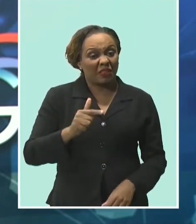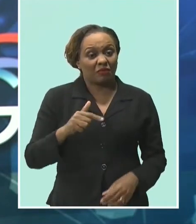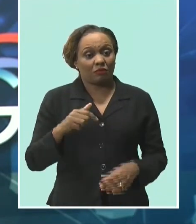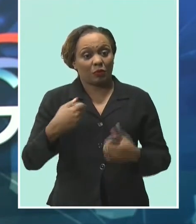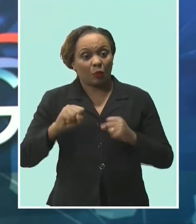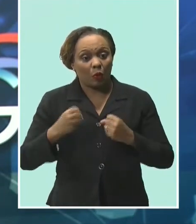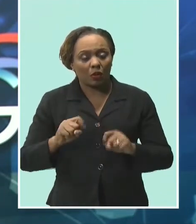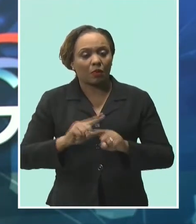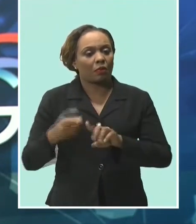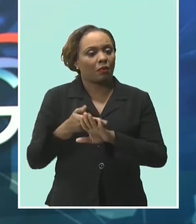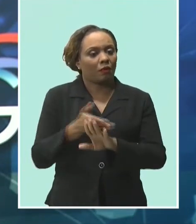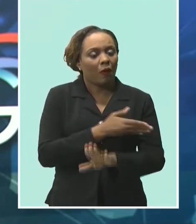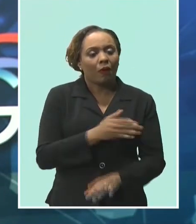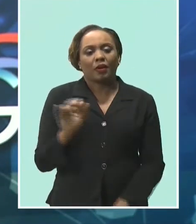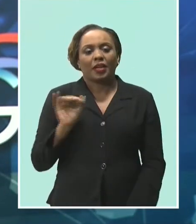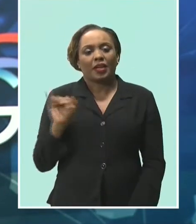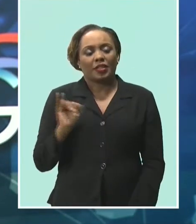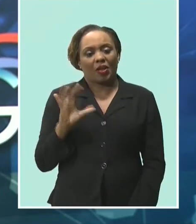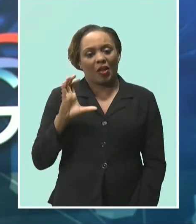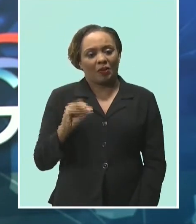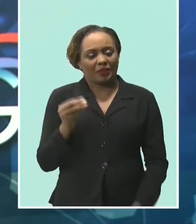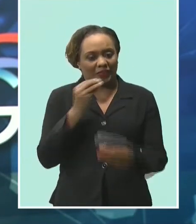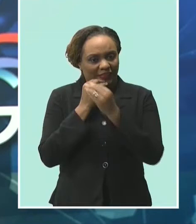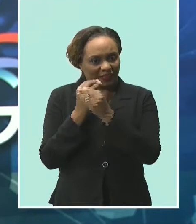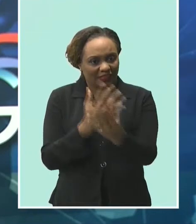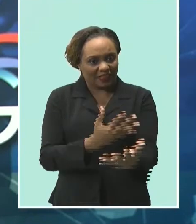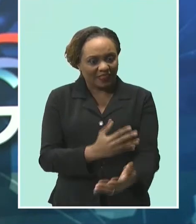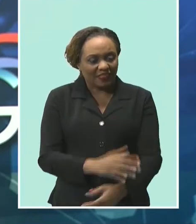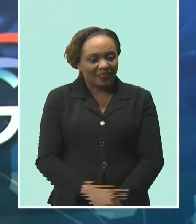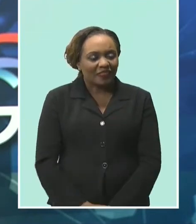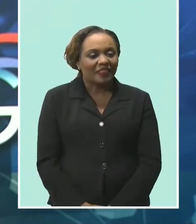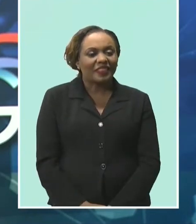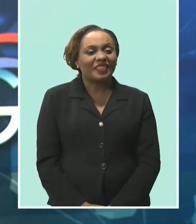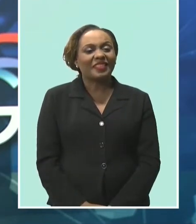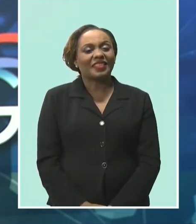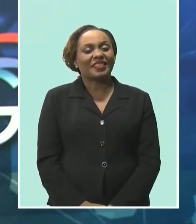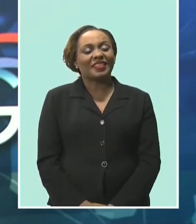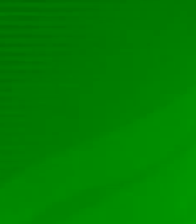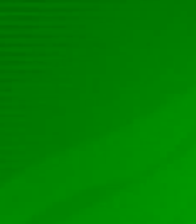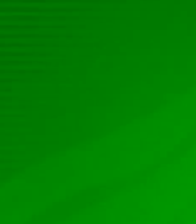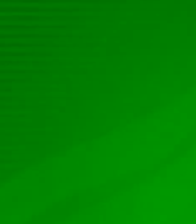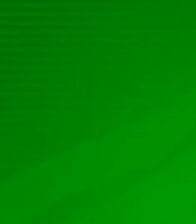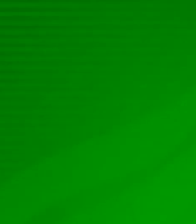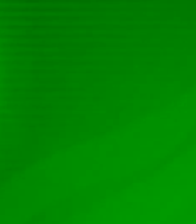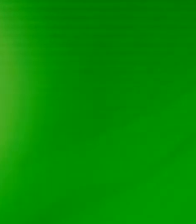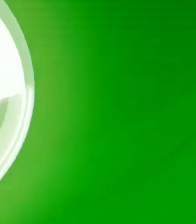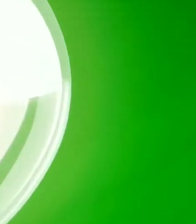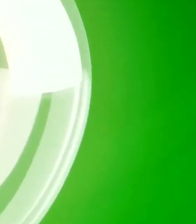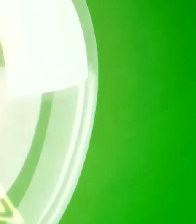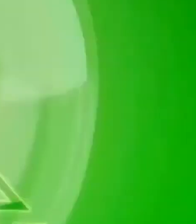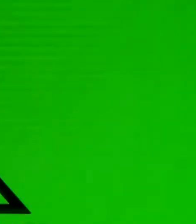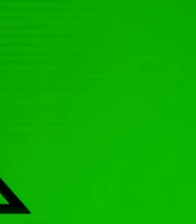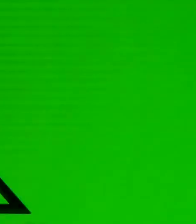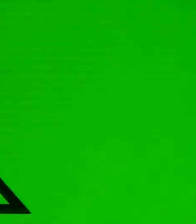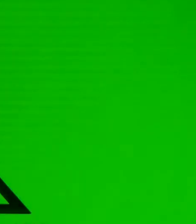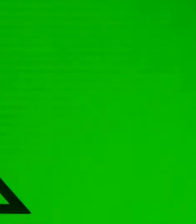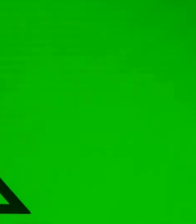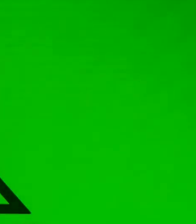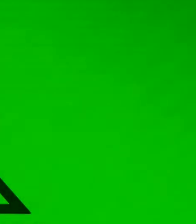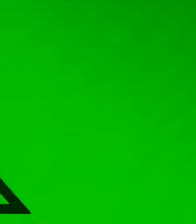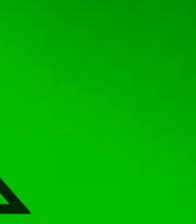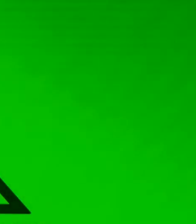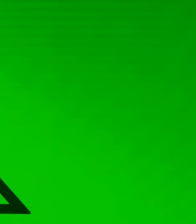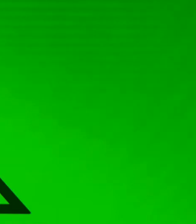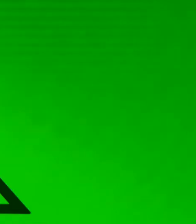BSAC action. But before we get to all of that, here's a tip from Cooperators General Insurance. This tip of the day is brought to you by Cooperators